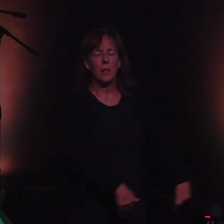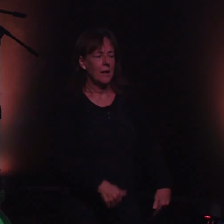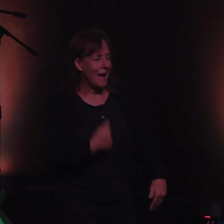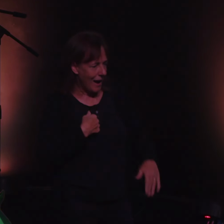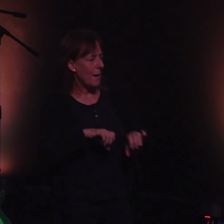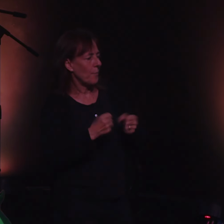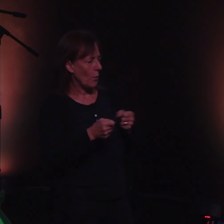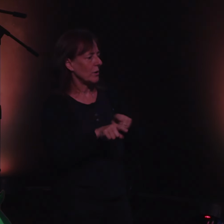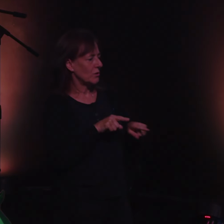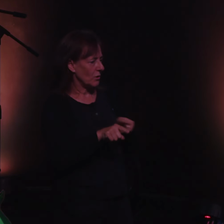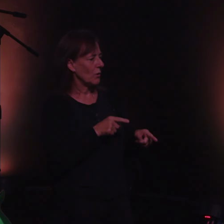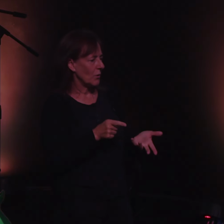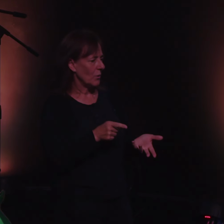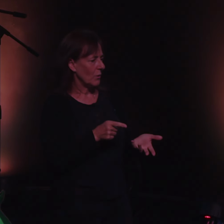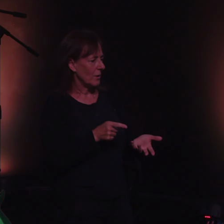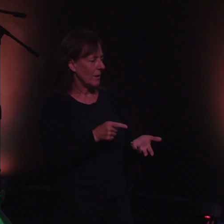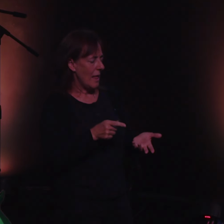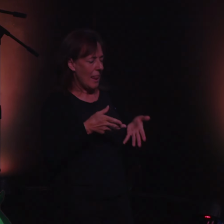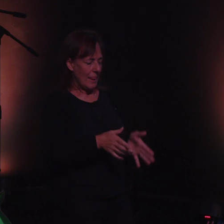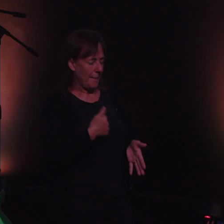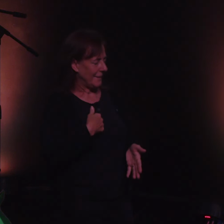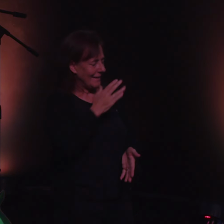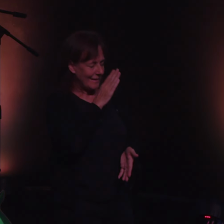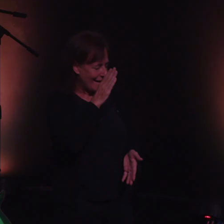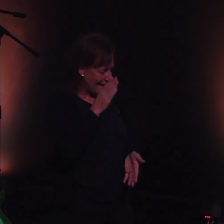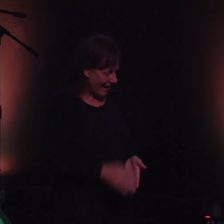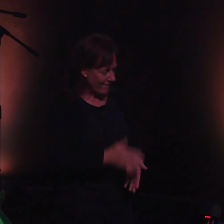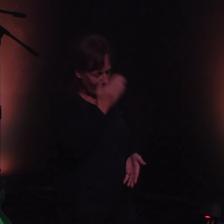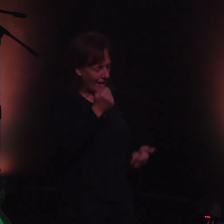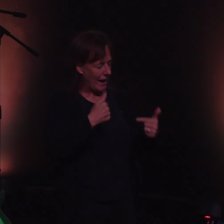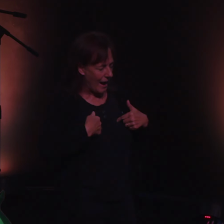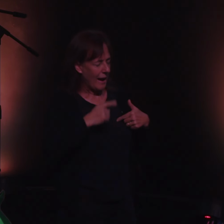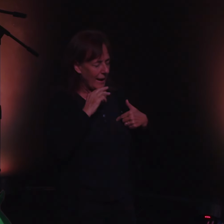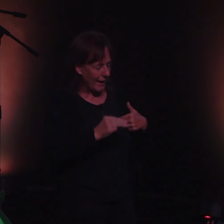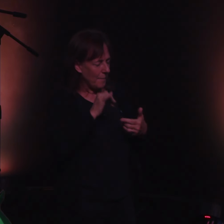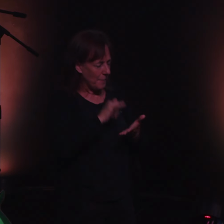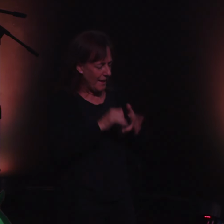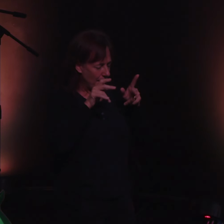people. God, let me never forget that I was that person.